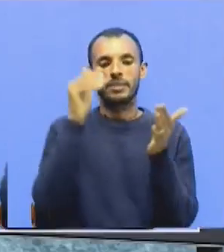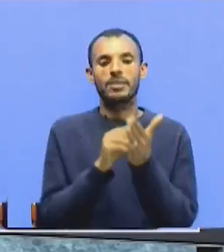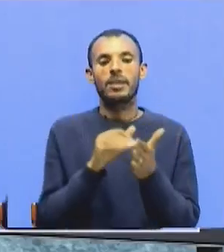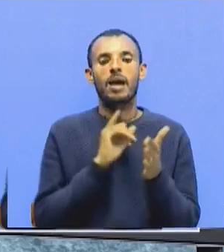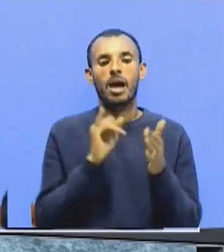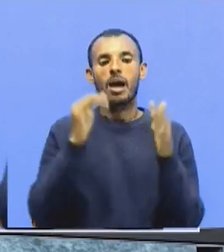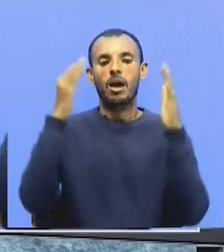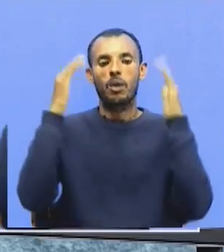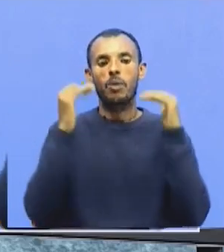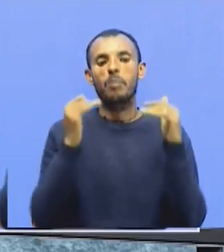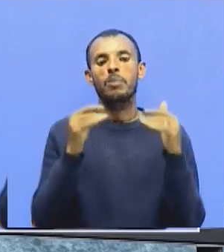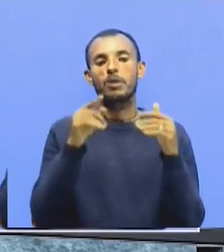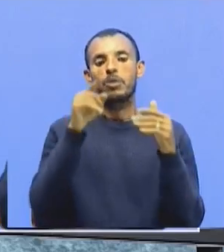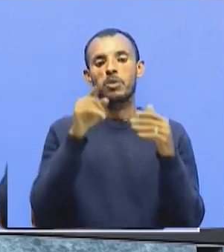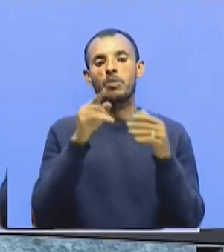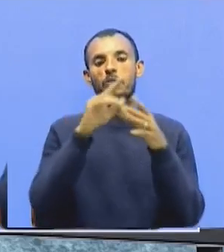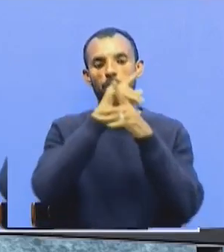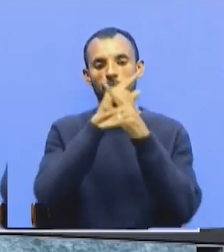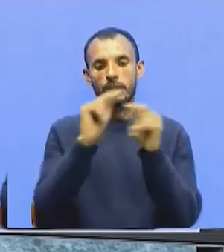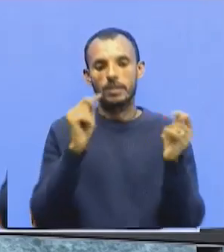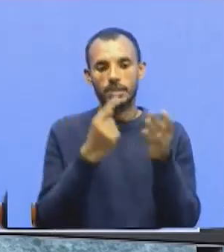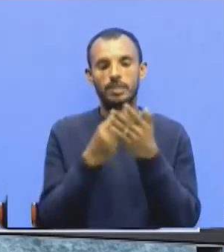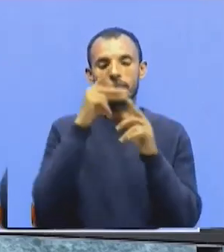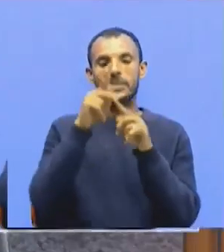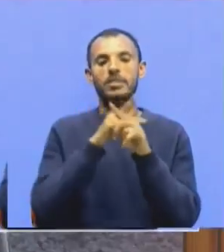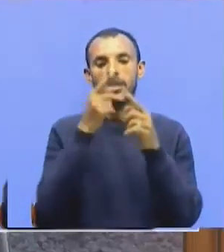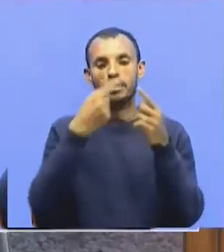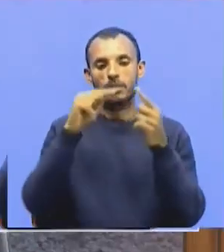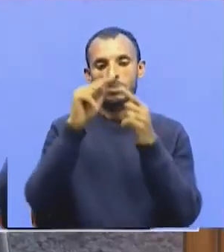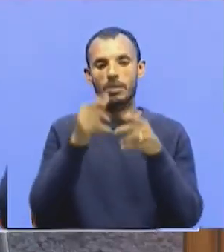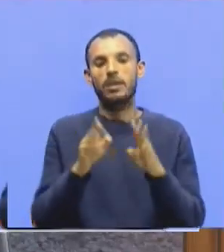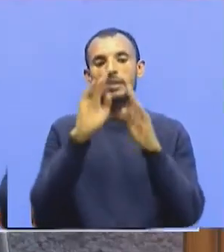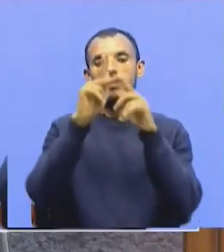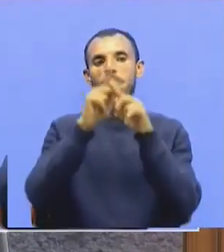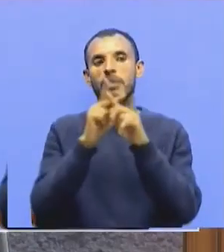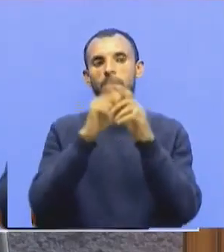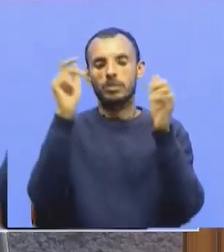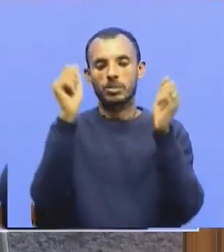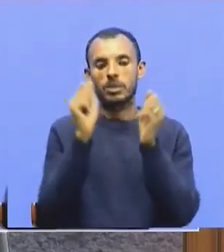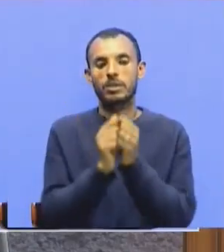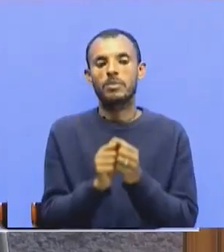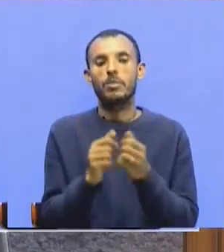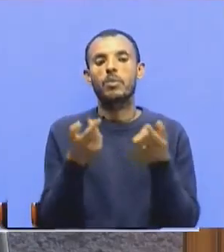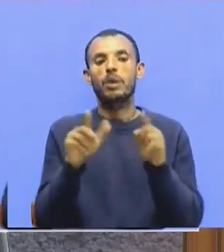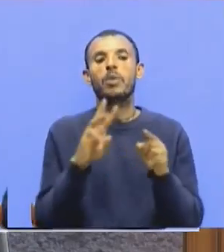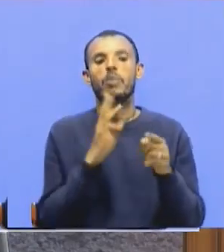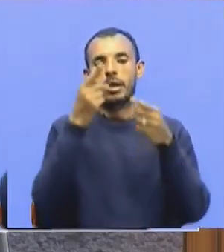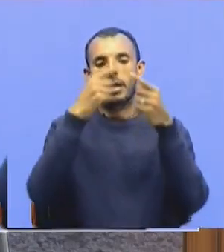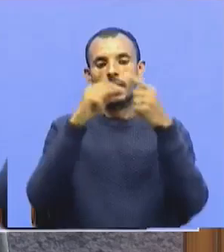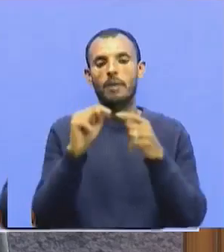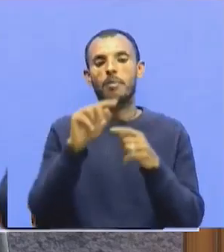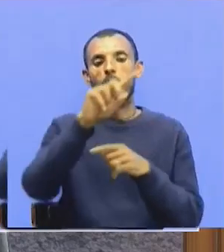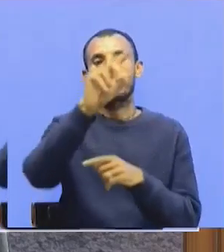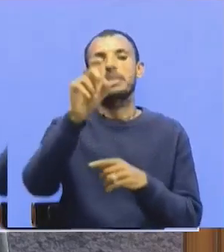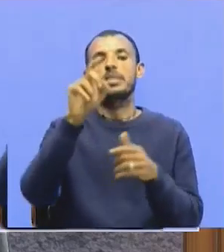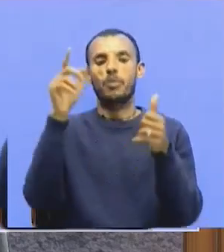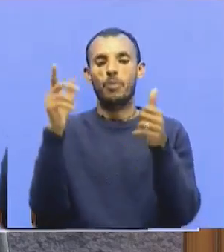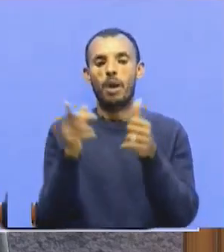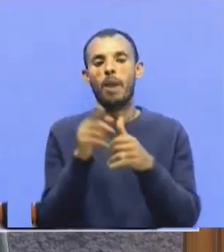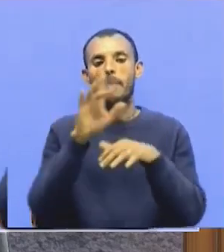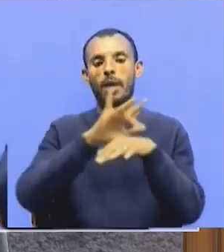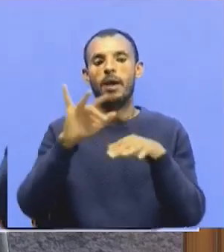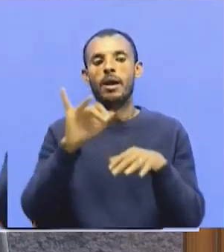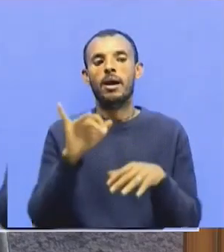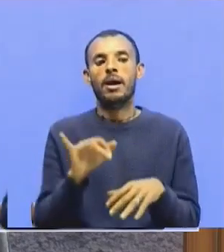I hope you all have finished this exercise too. Let us practice together. So when we come to question number 1, blank, I'm